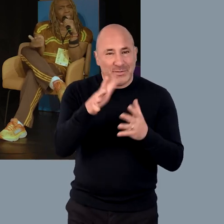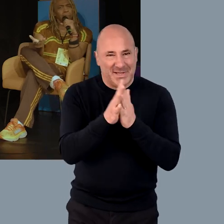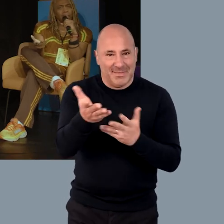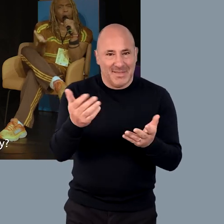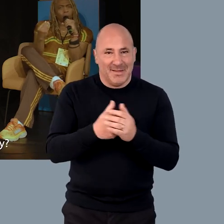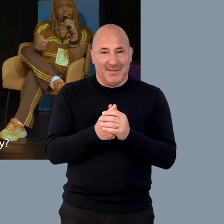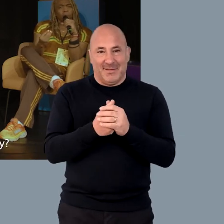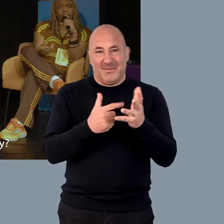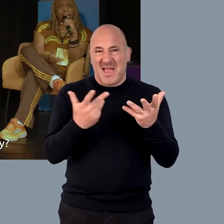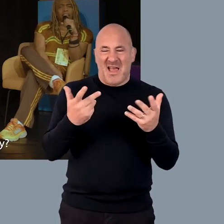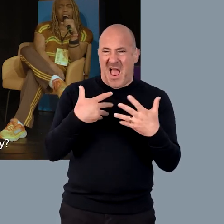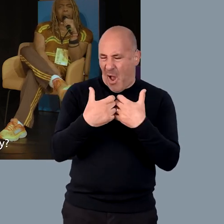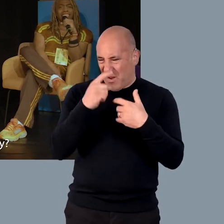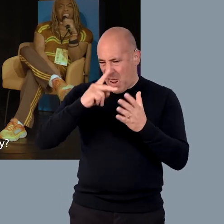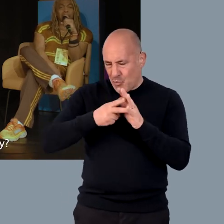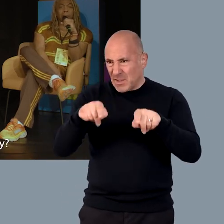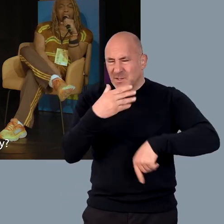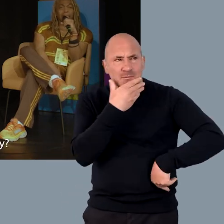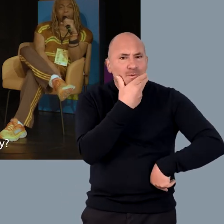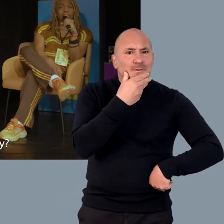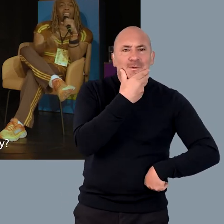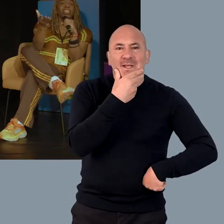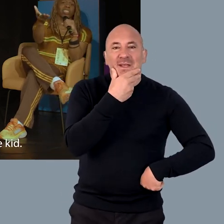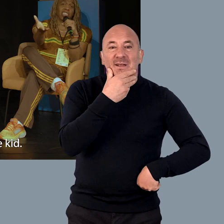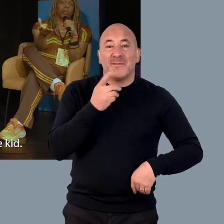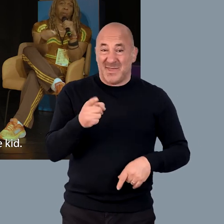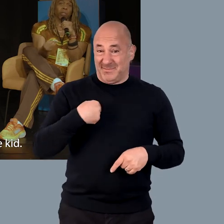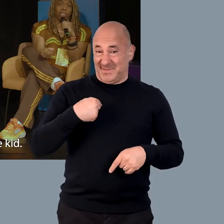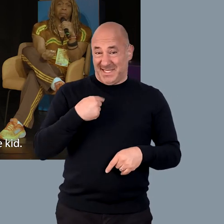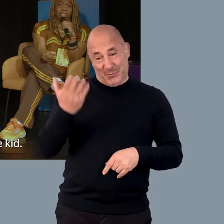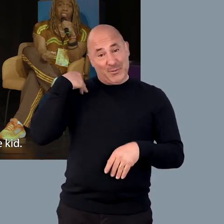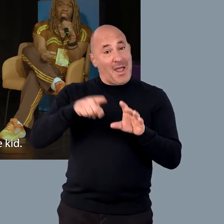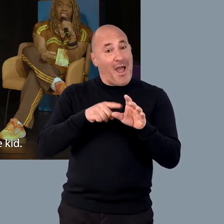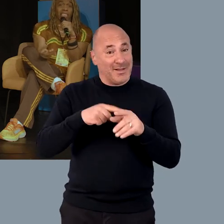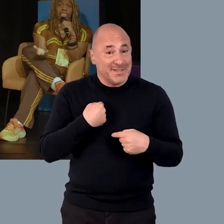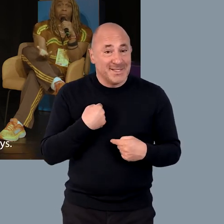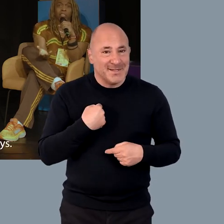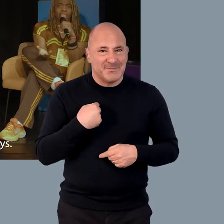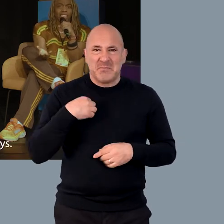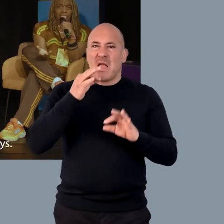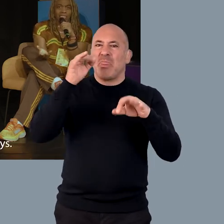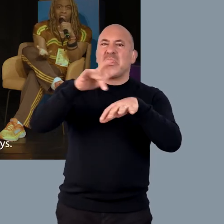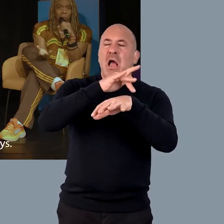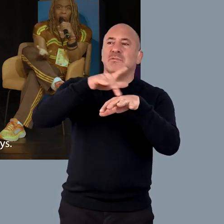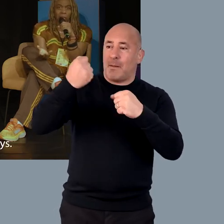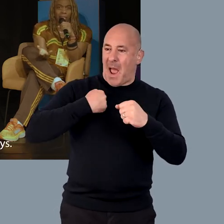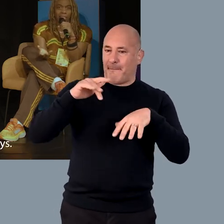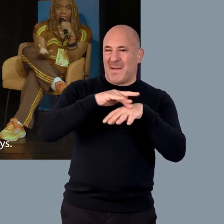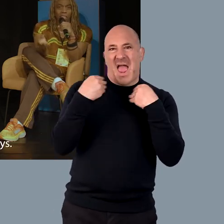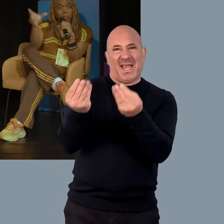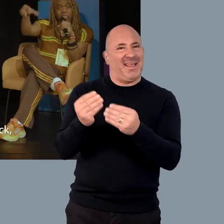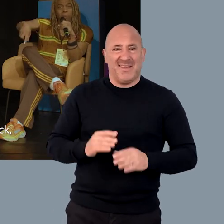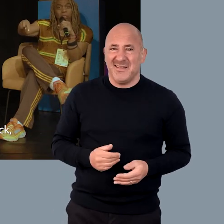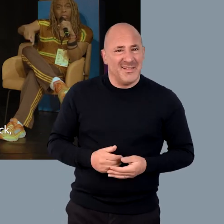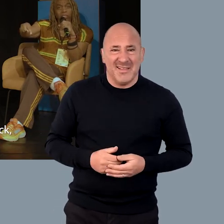know what I mean like where where how can I make this happen anyway? Because that's who I was when I was a little kid. I didn't wasn't asking theaters to put on my